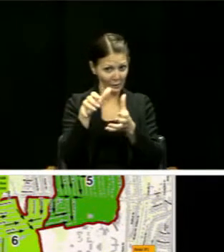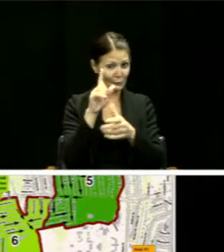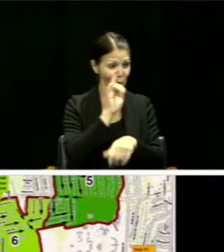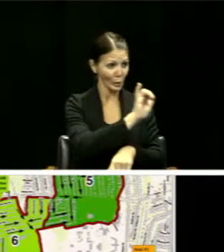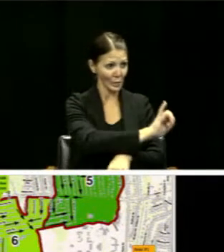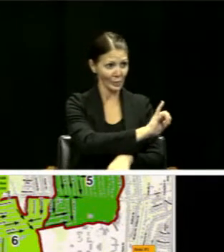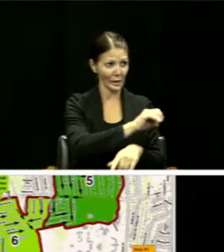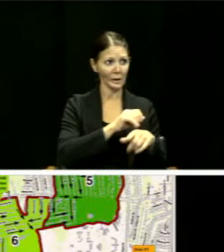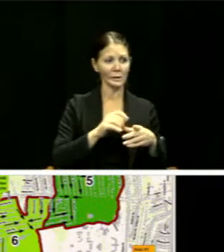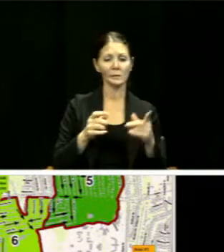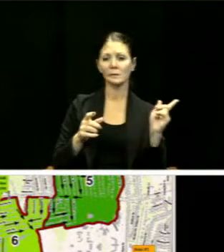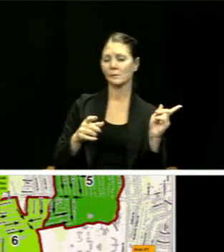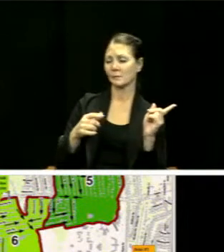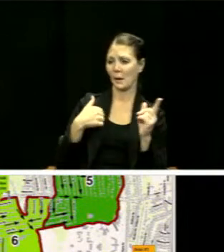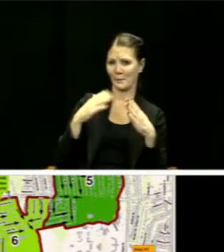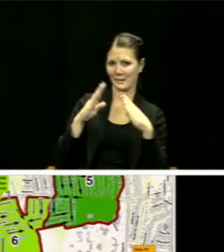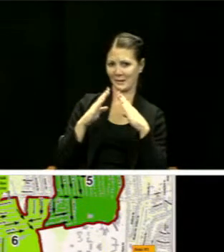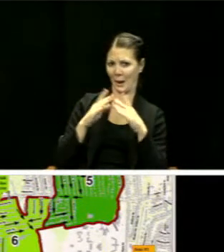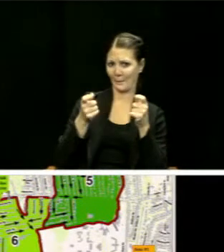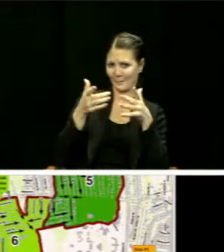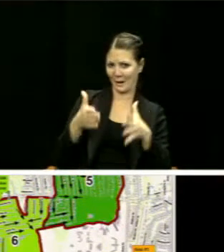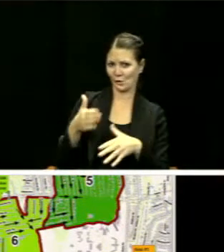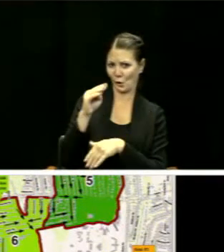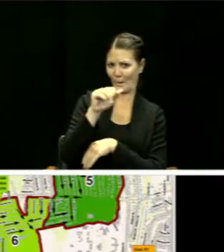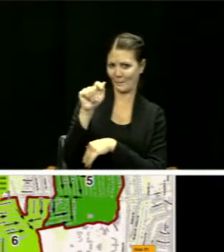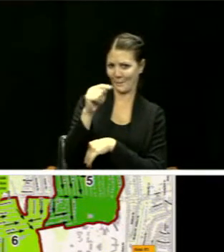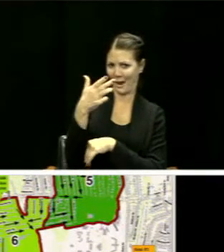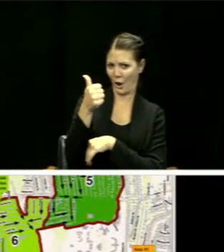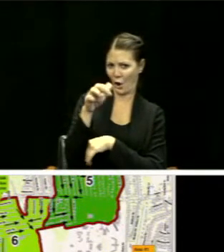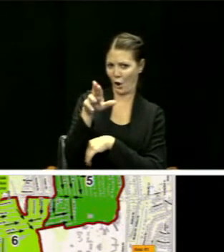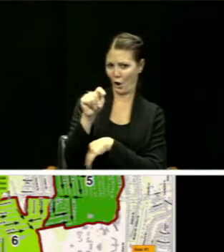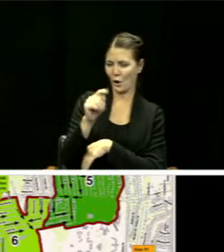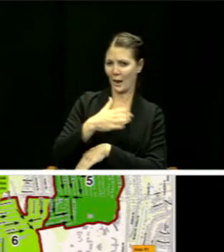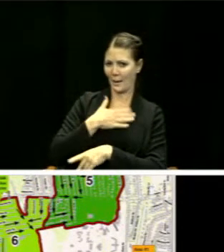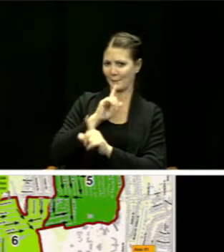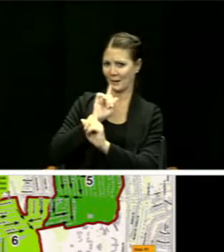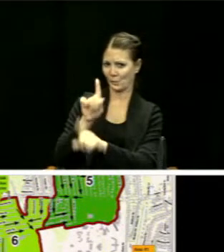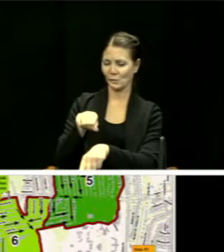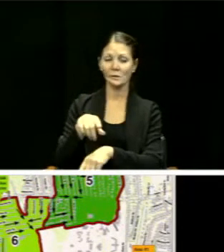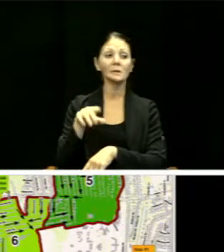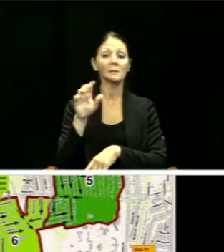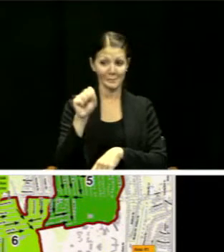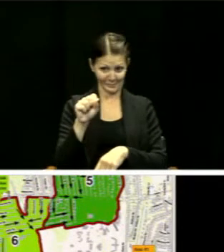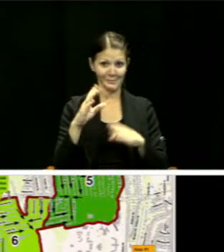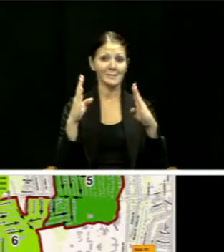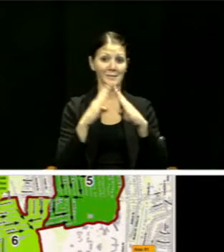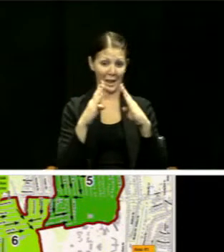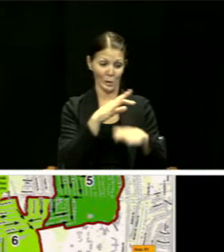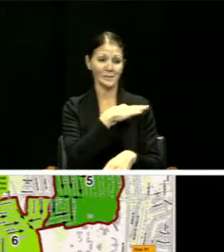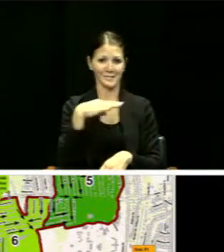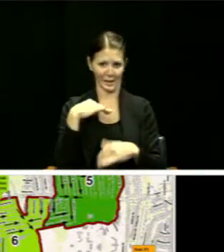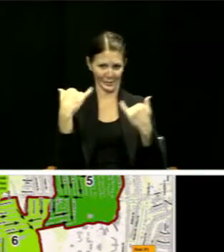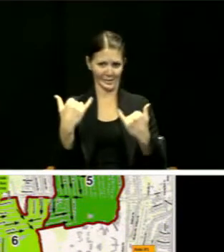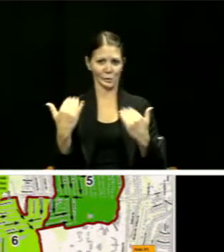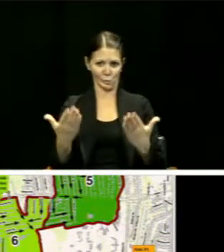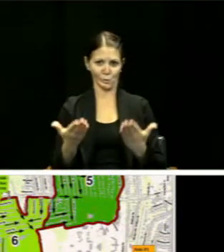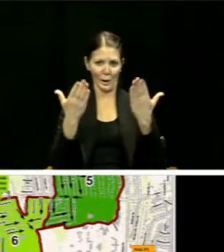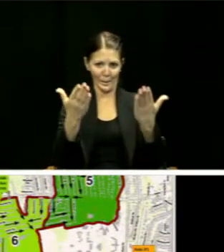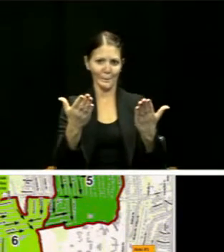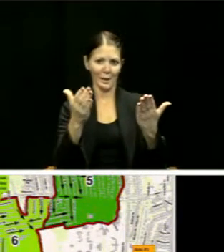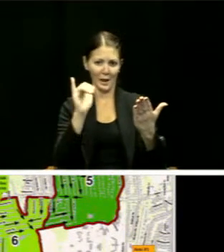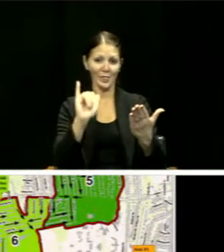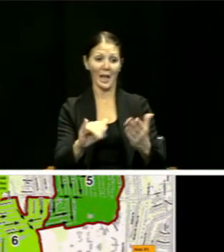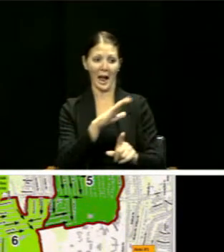This is Matt Hart, Town Manager. I'd be happy to answer that. Yes, town staff is recommending that the